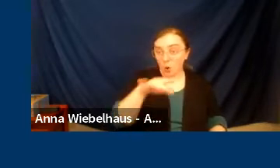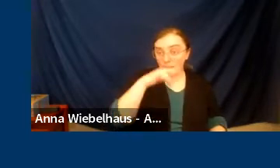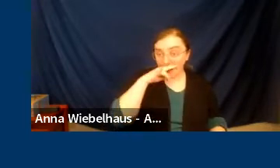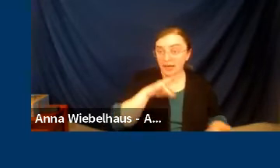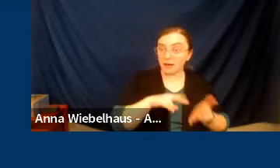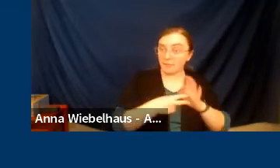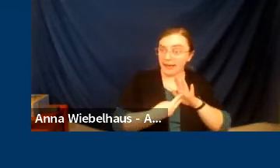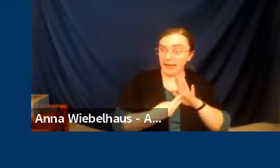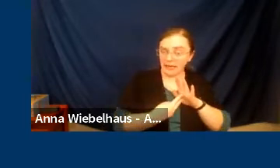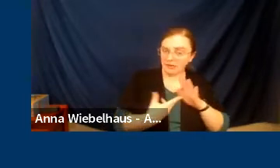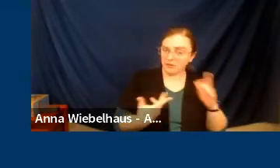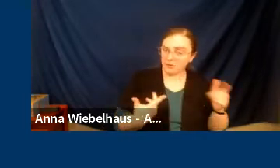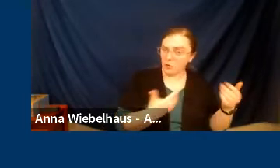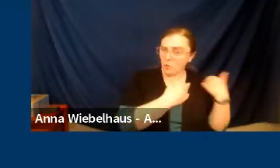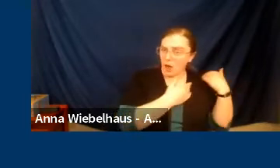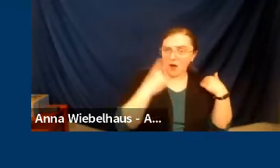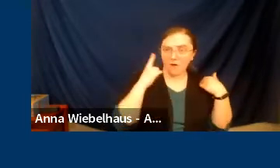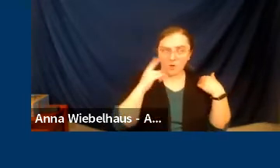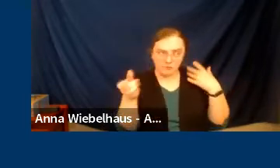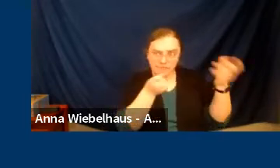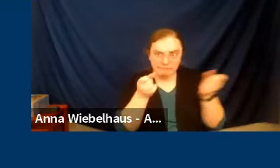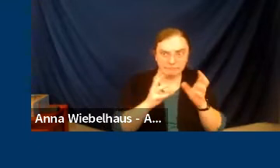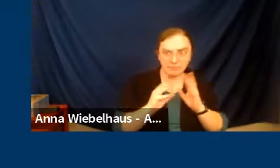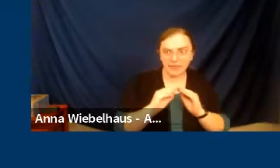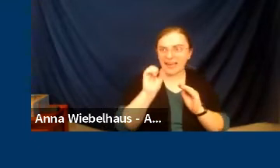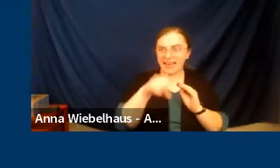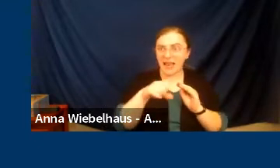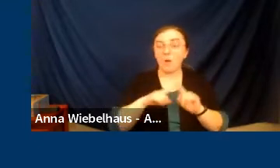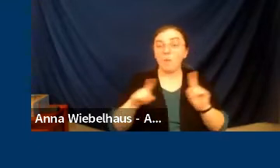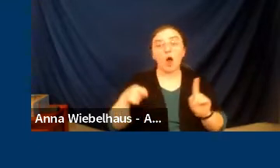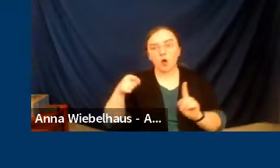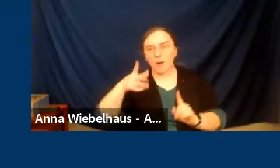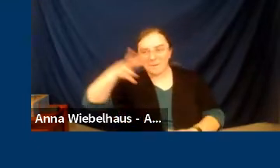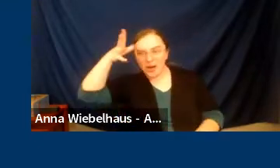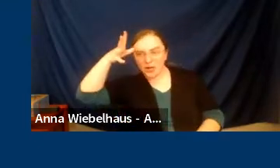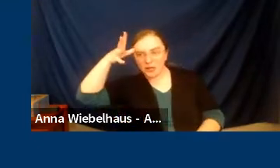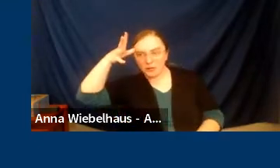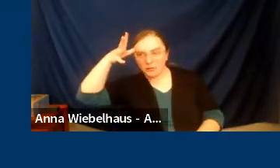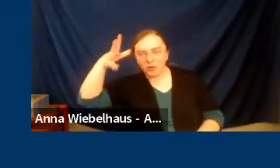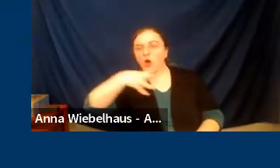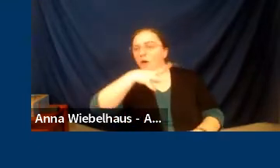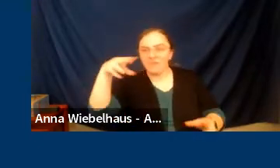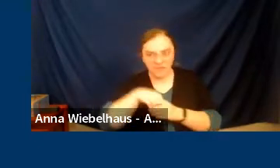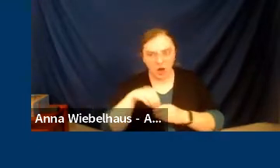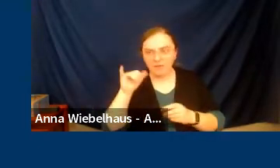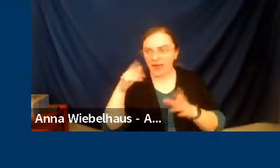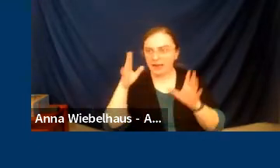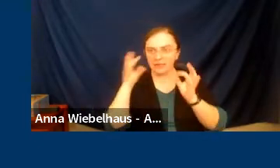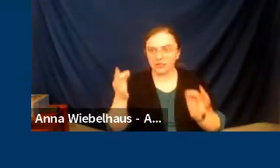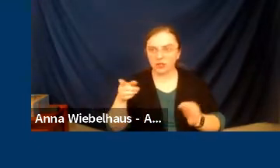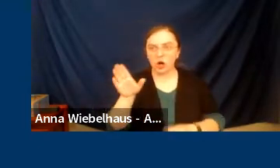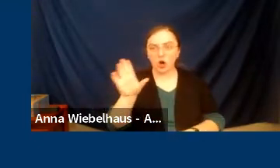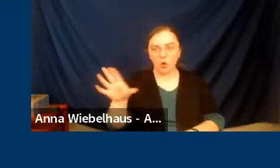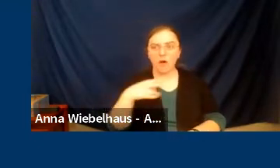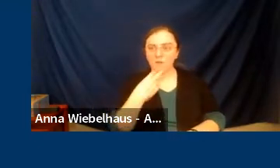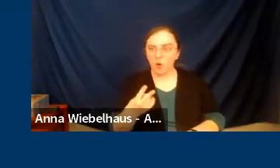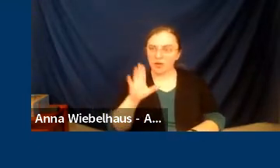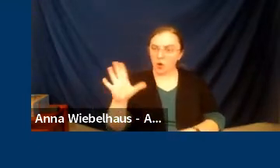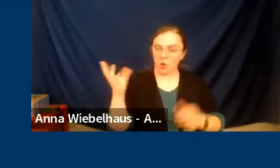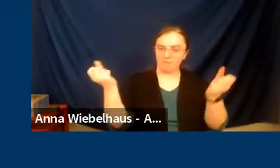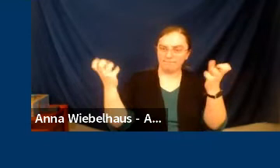strong opinions, that's your job as a parent to advocate for those, and then really listen carefully and think